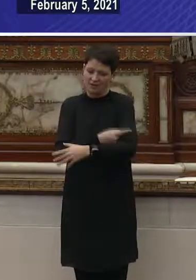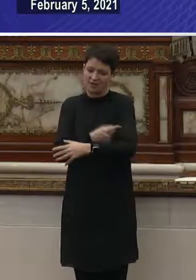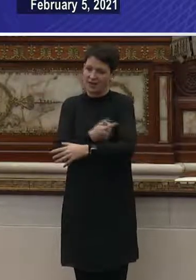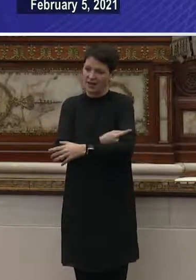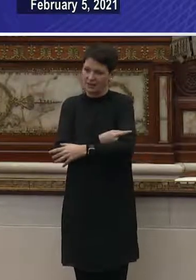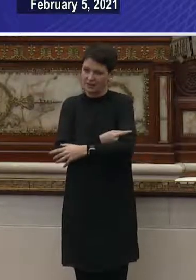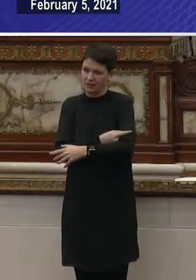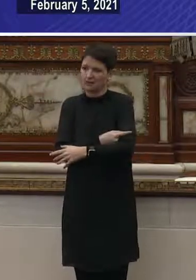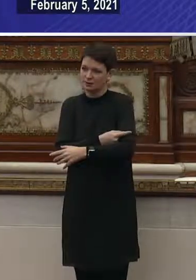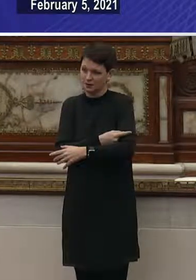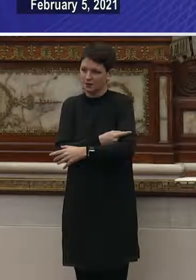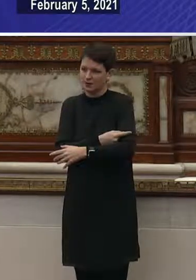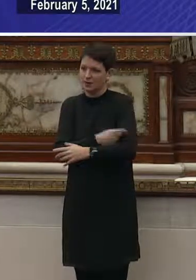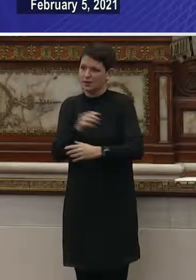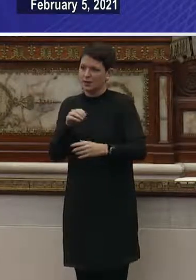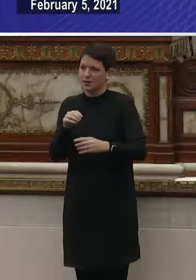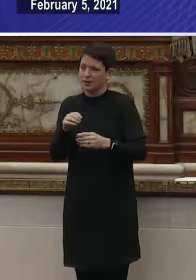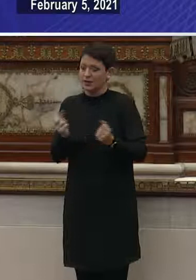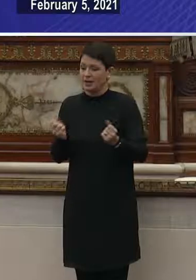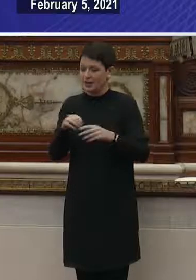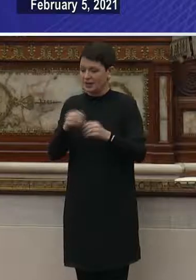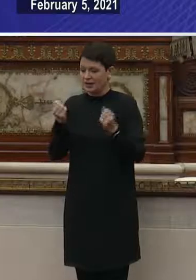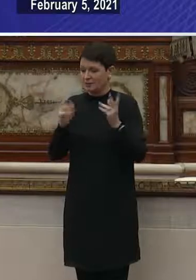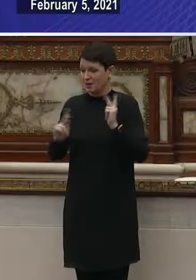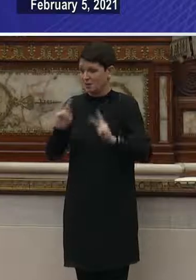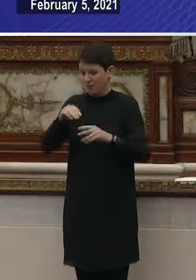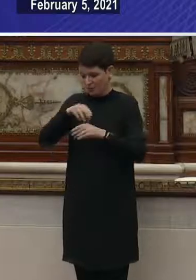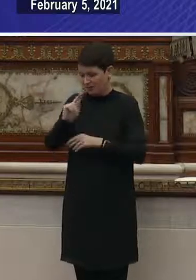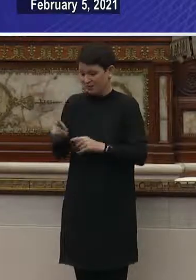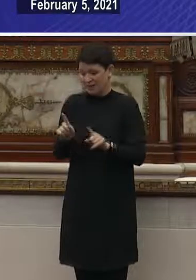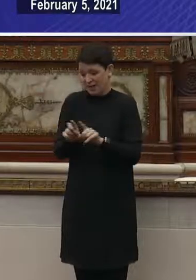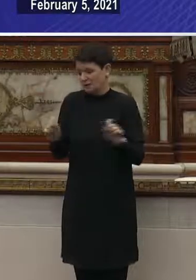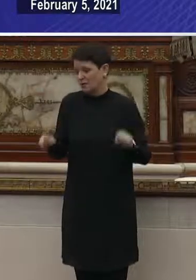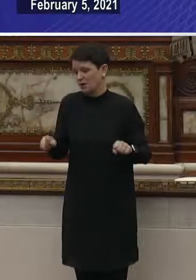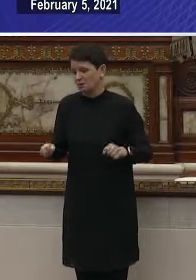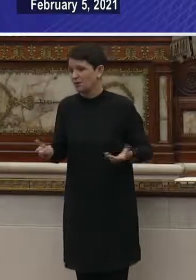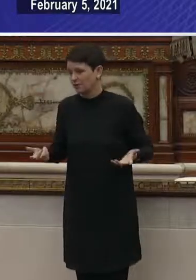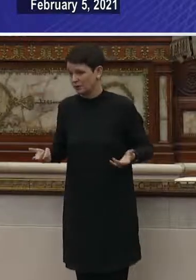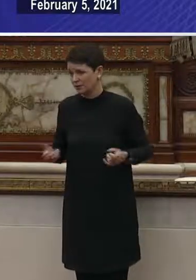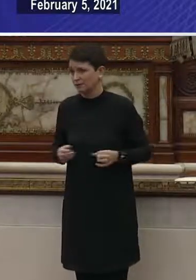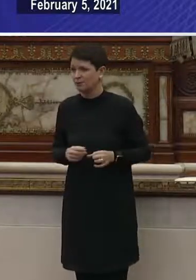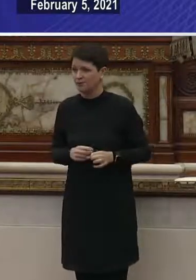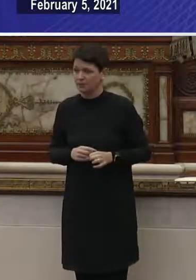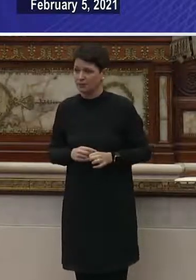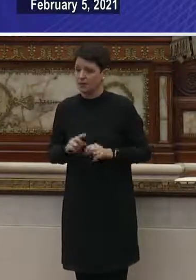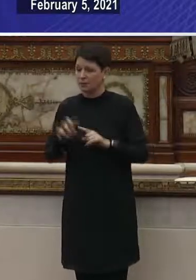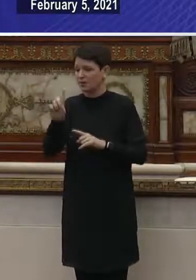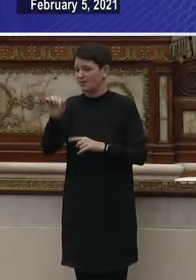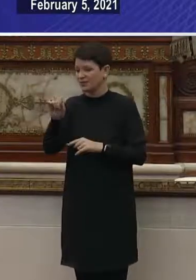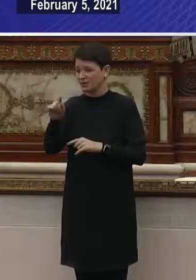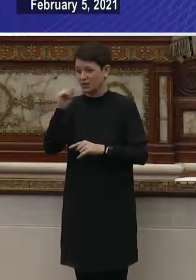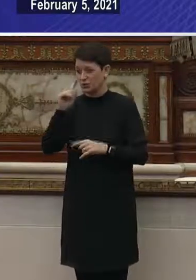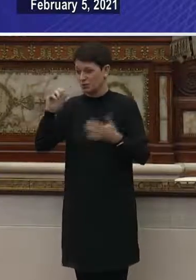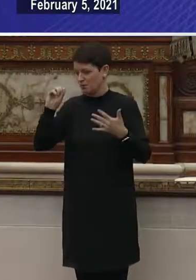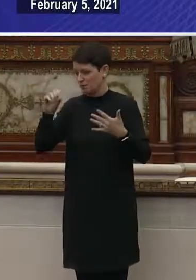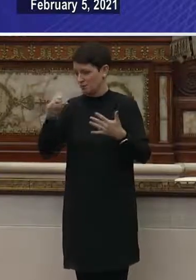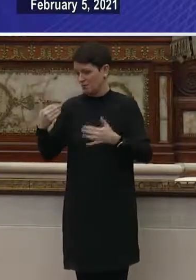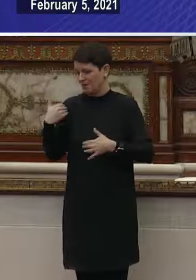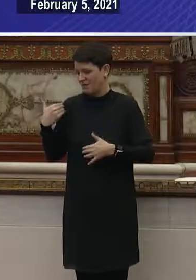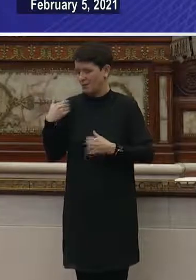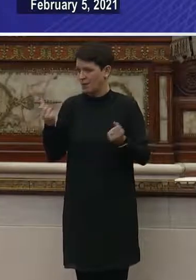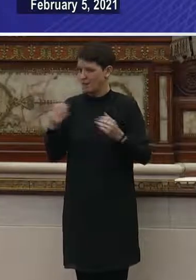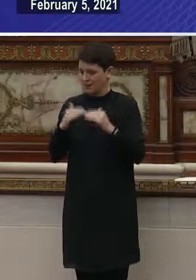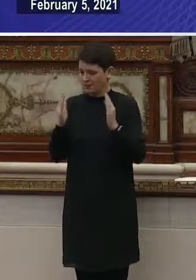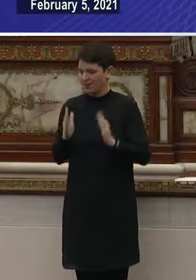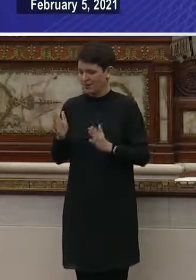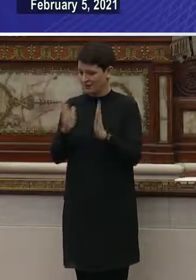get into the arms in as many Philadelphians as possible. But that data that you talked about earlier, many of my